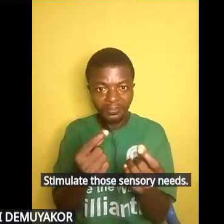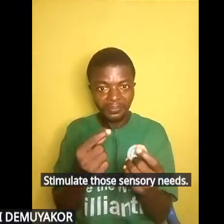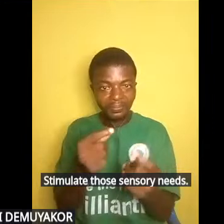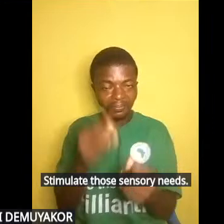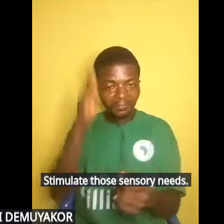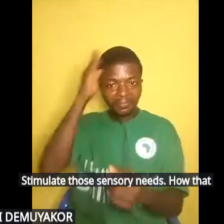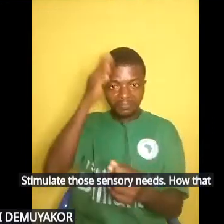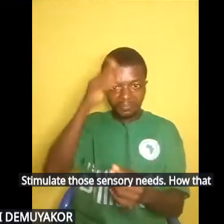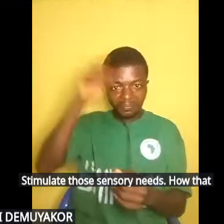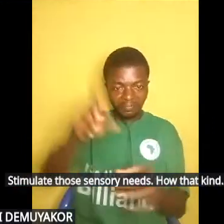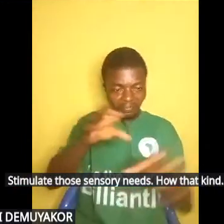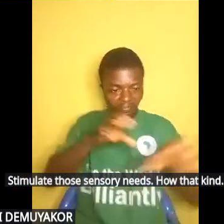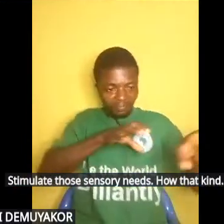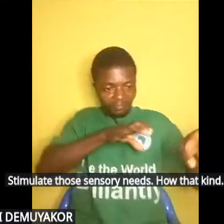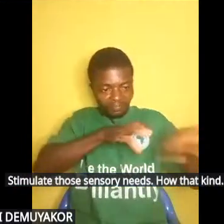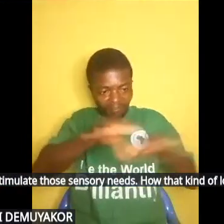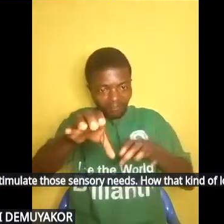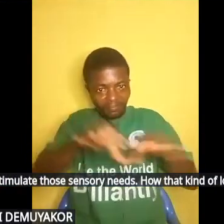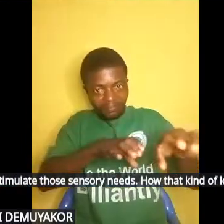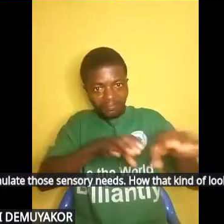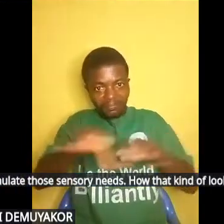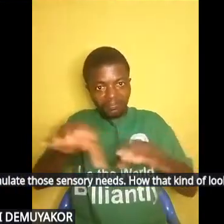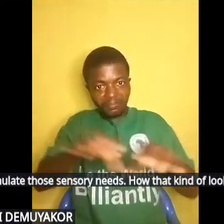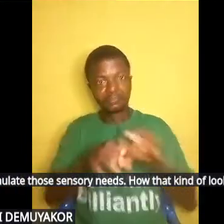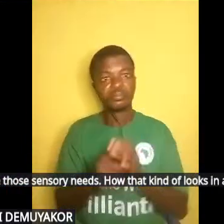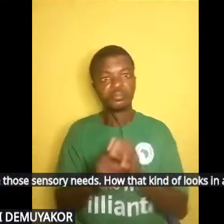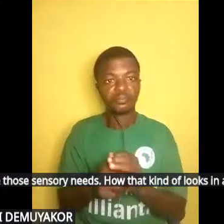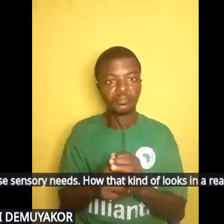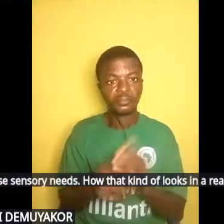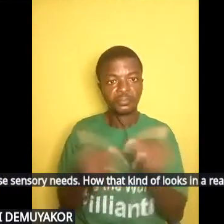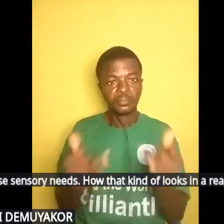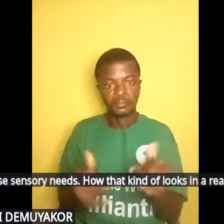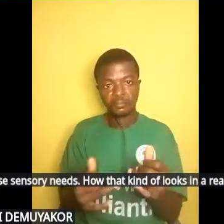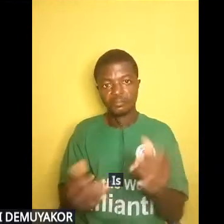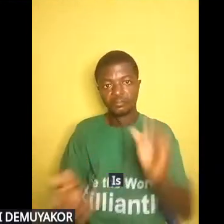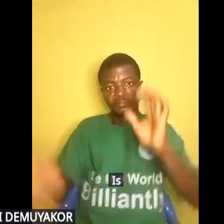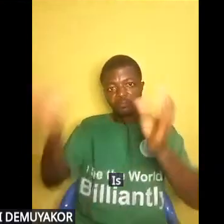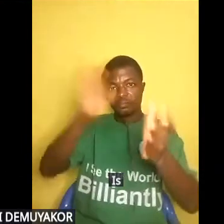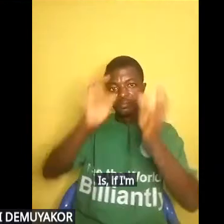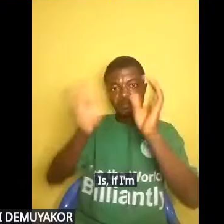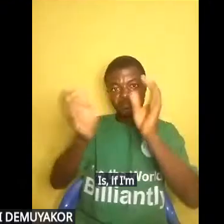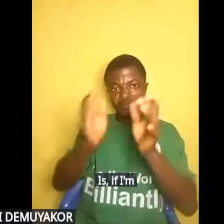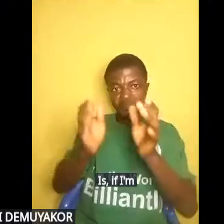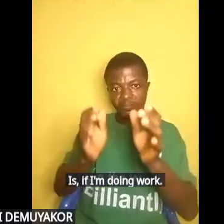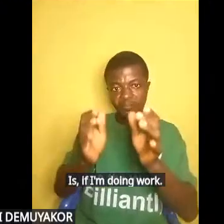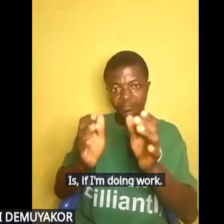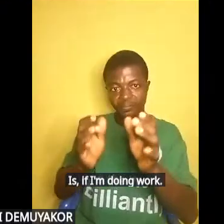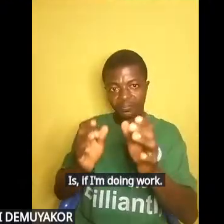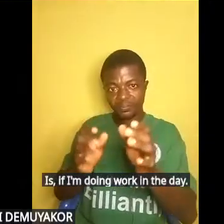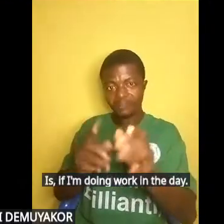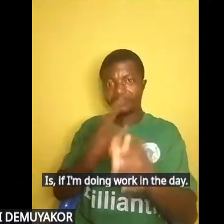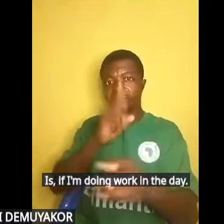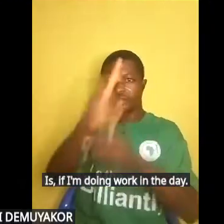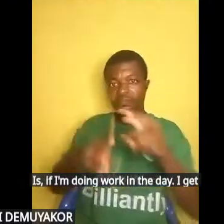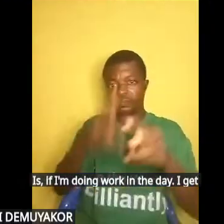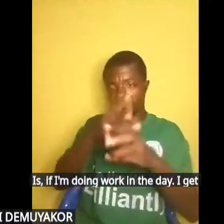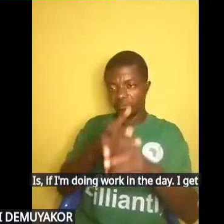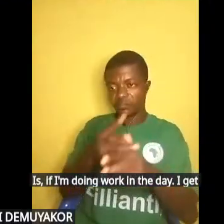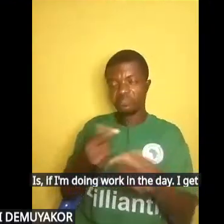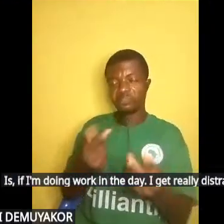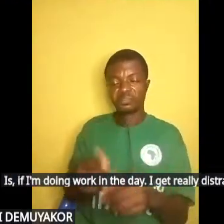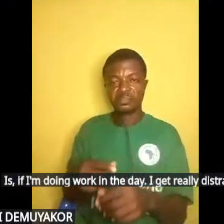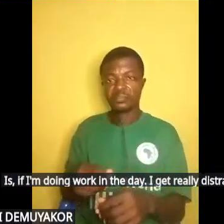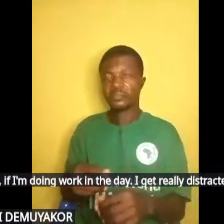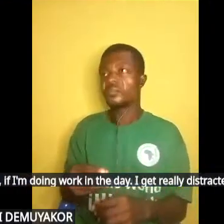How that kind of looks in a real world practice is if I'm doing work in the day, I get really distracted.